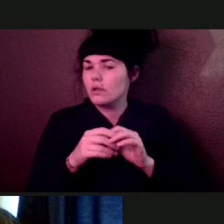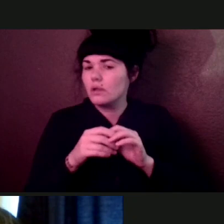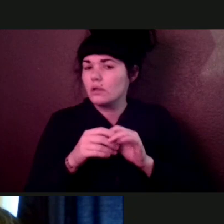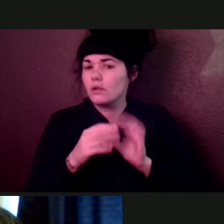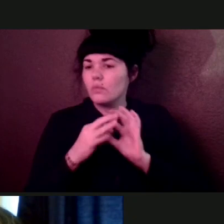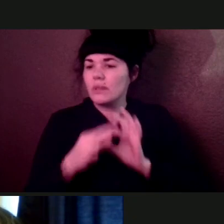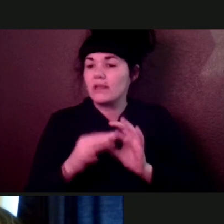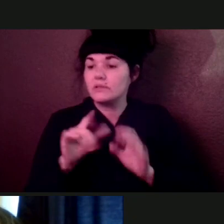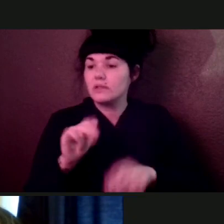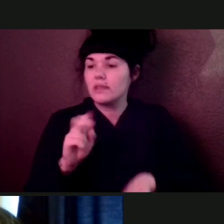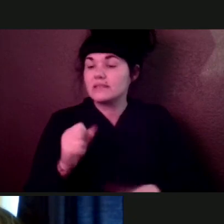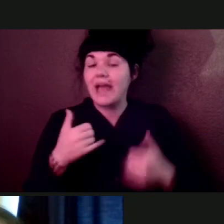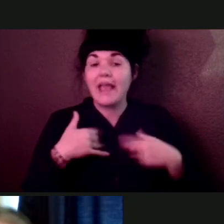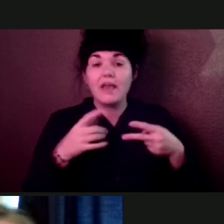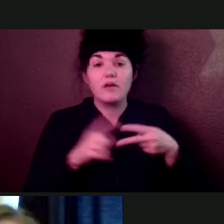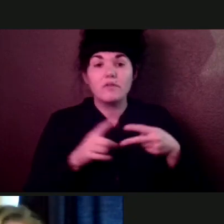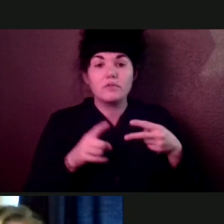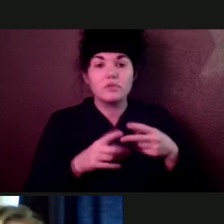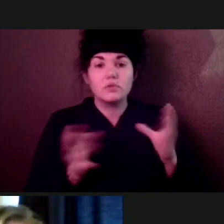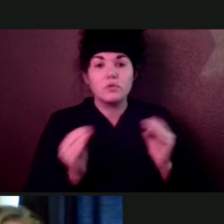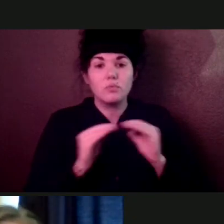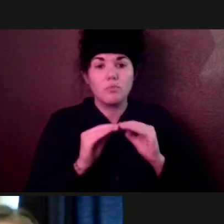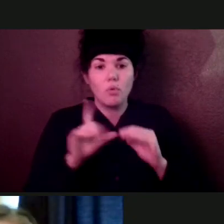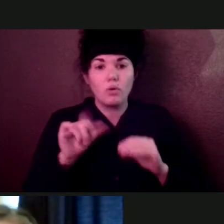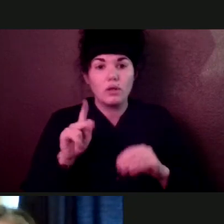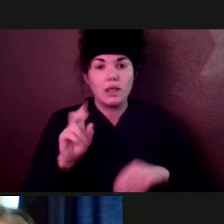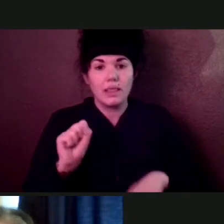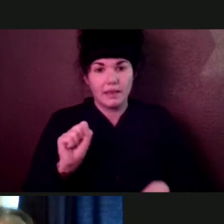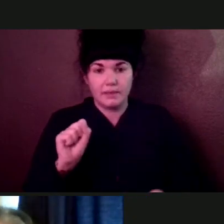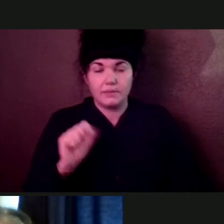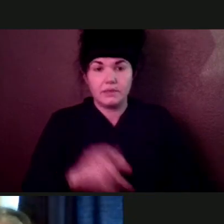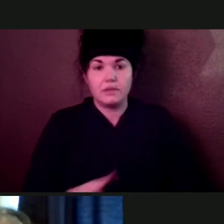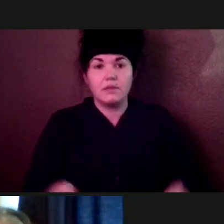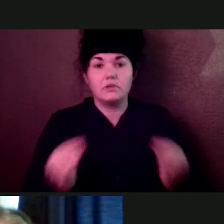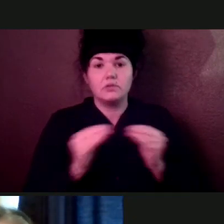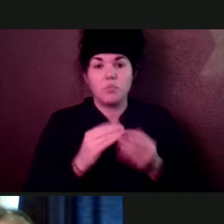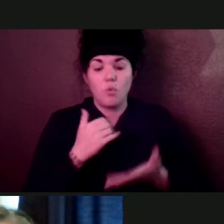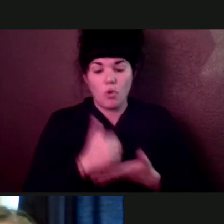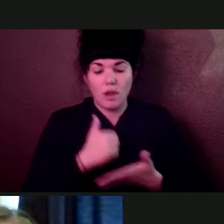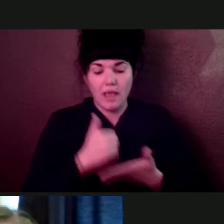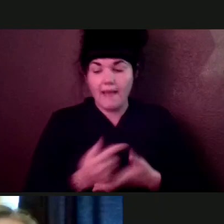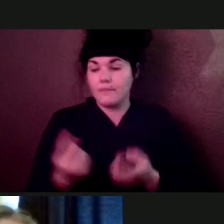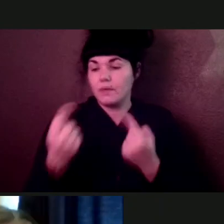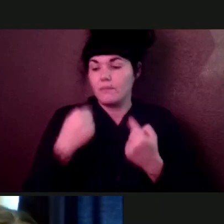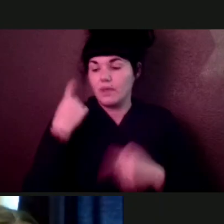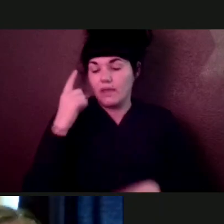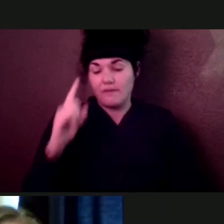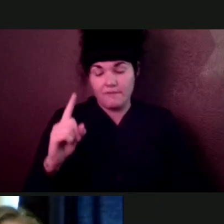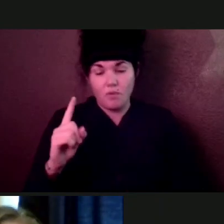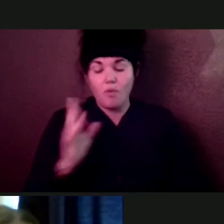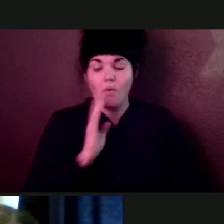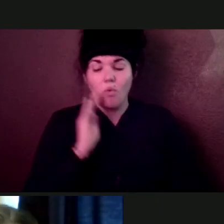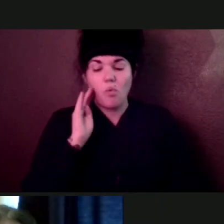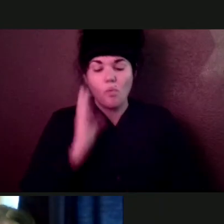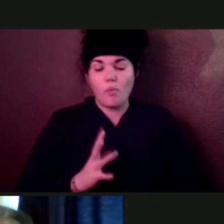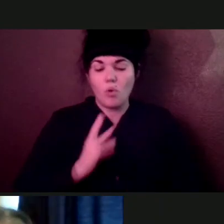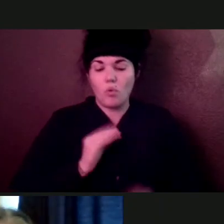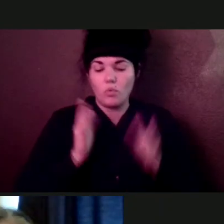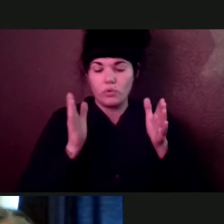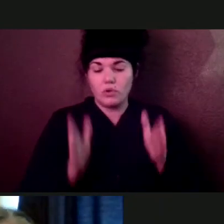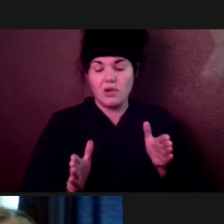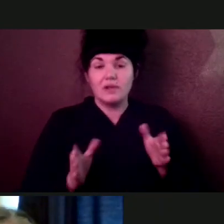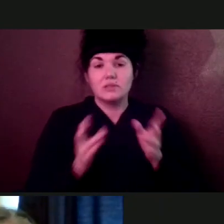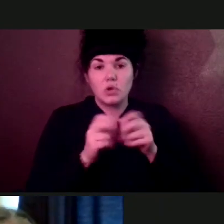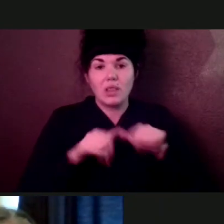you two more links to know more help is on the way for homeowners, for land contract holders. A lot of times homeowners